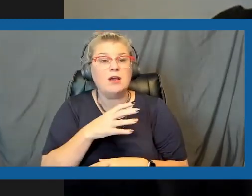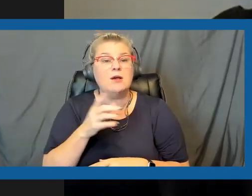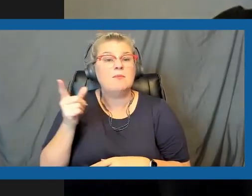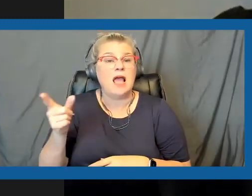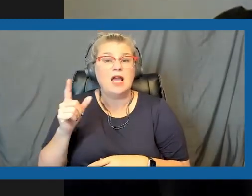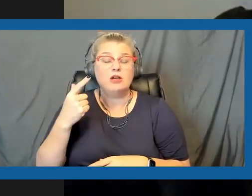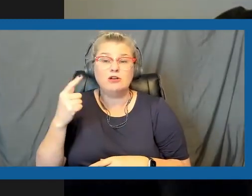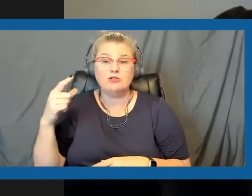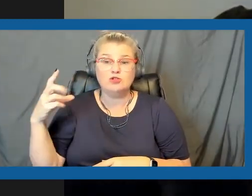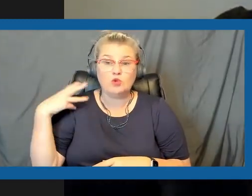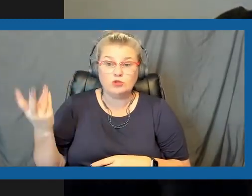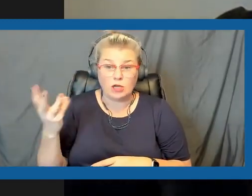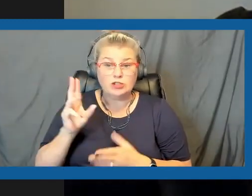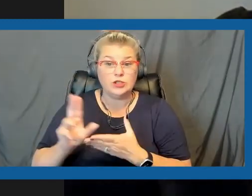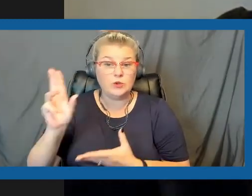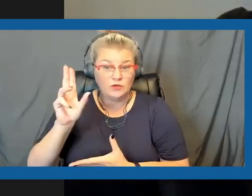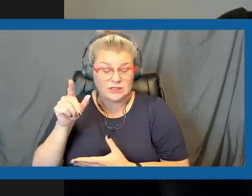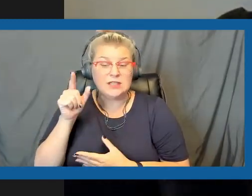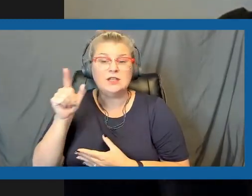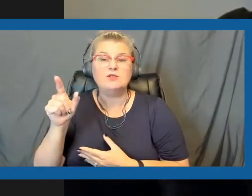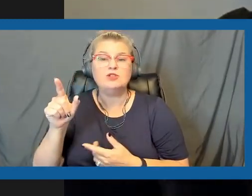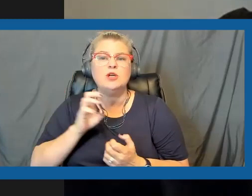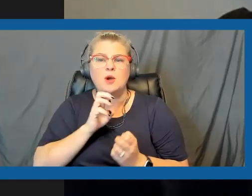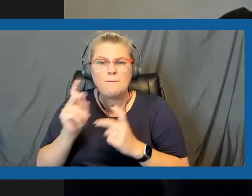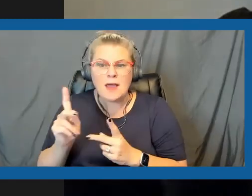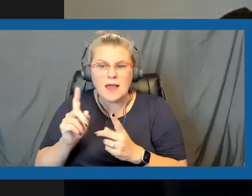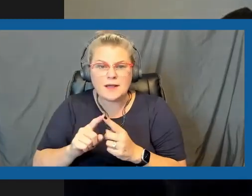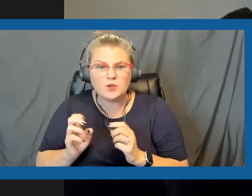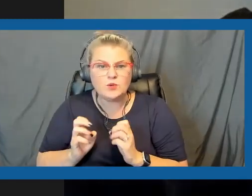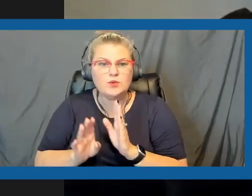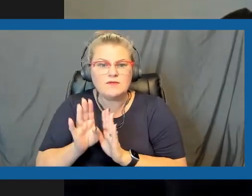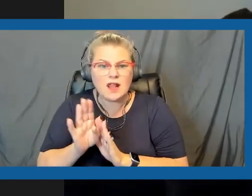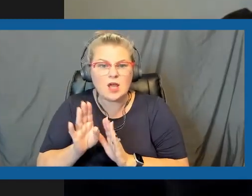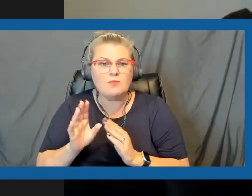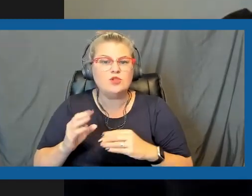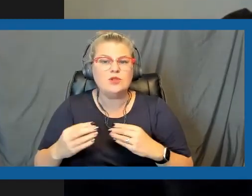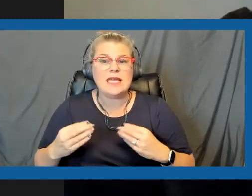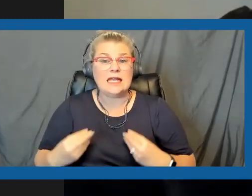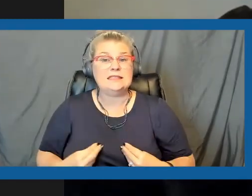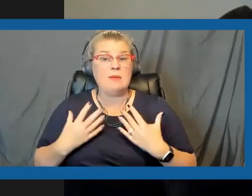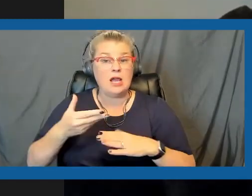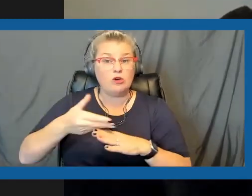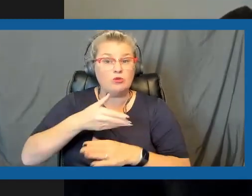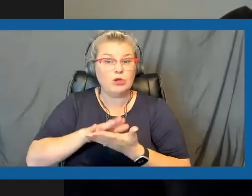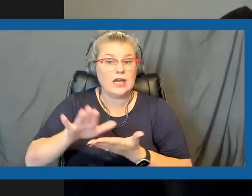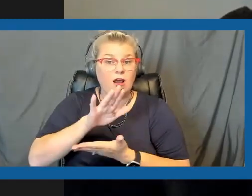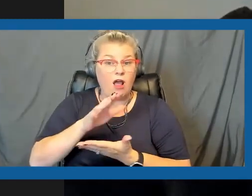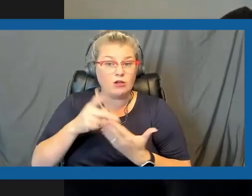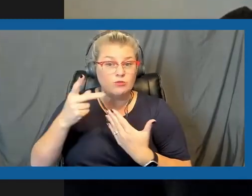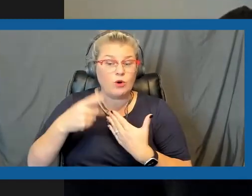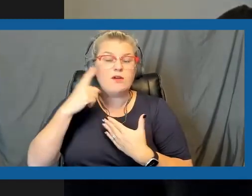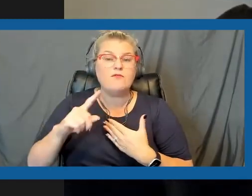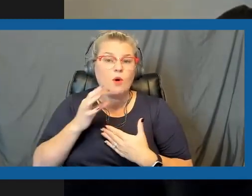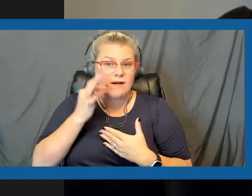George Washington University, where she returned to develop the Inspire Pre-College program for Native high